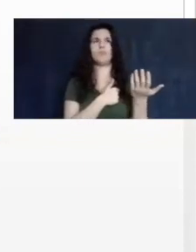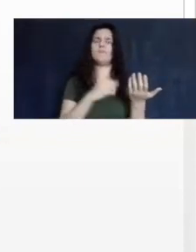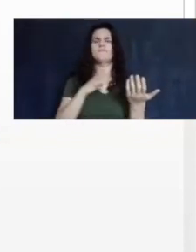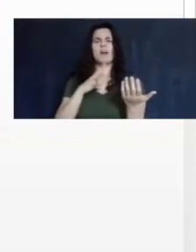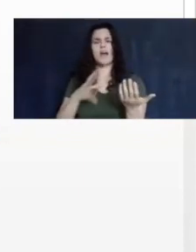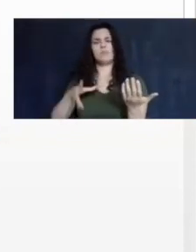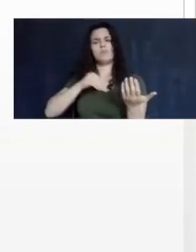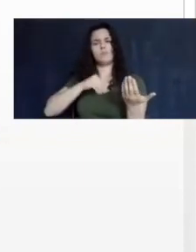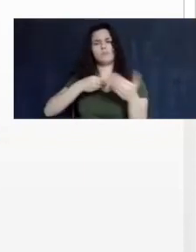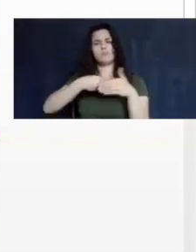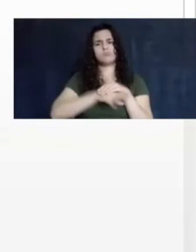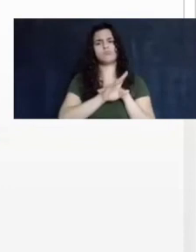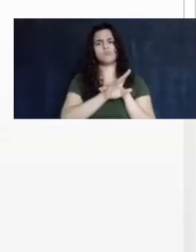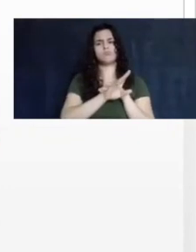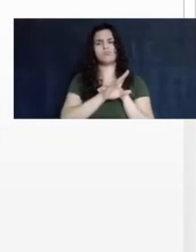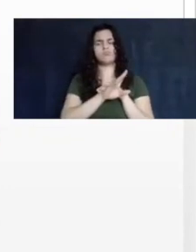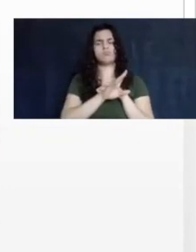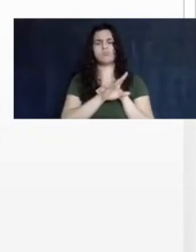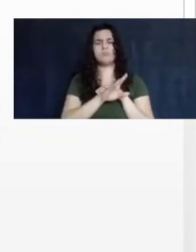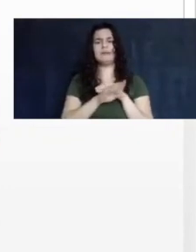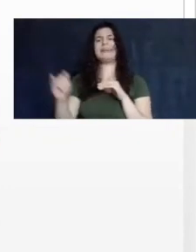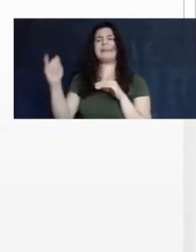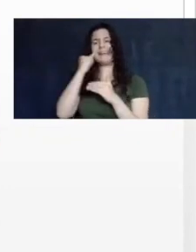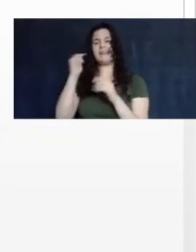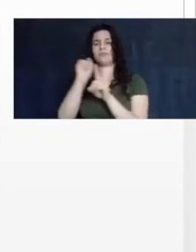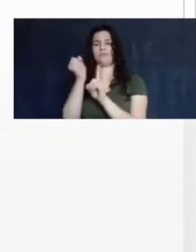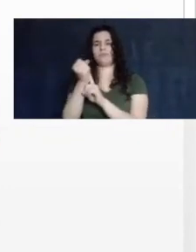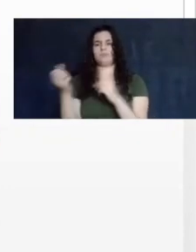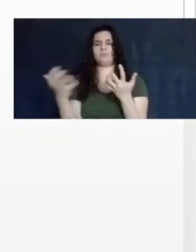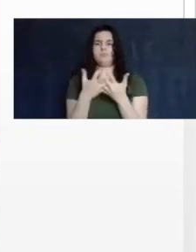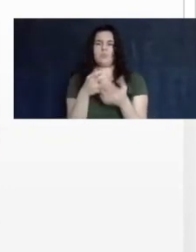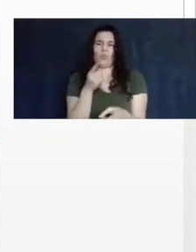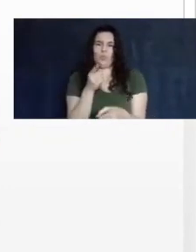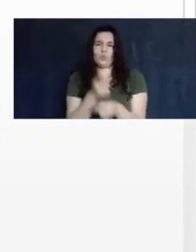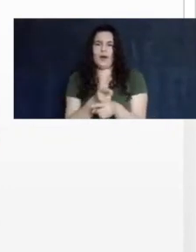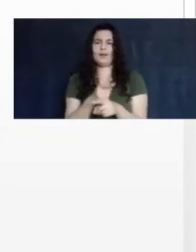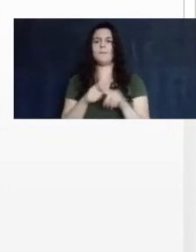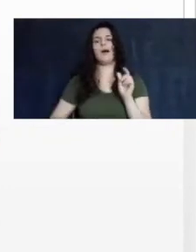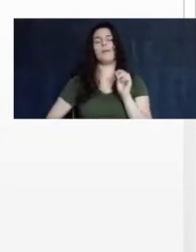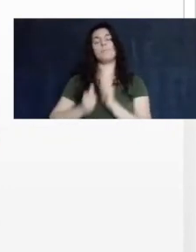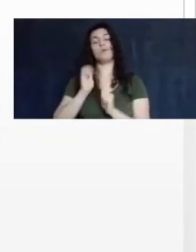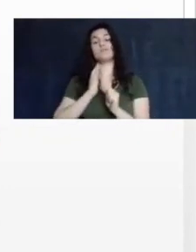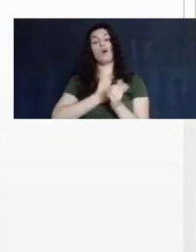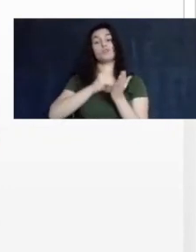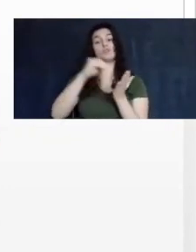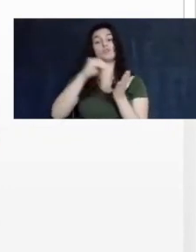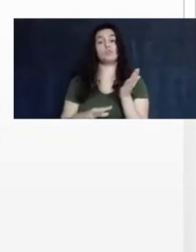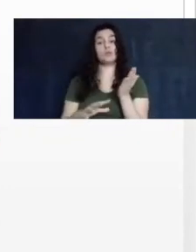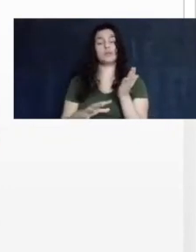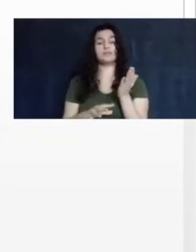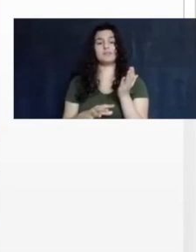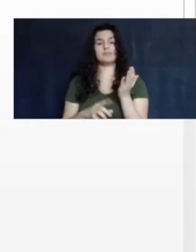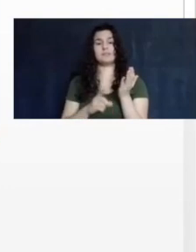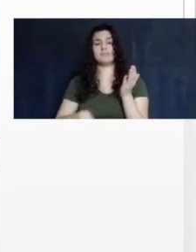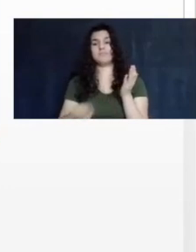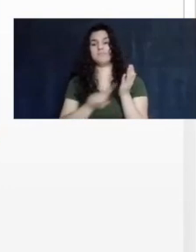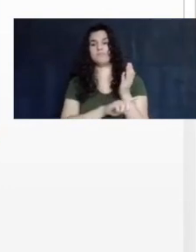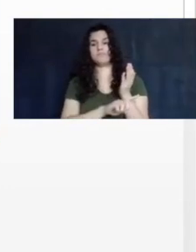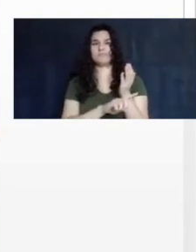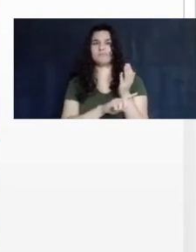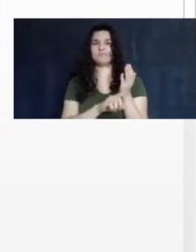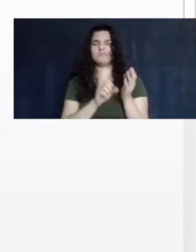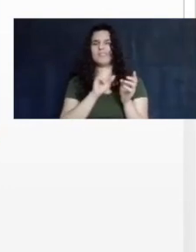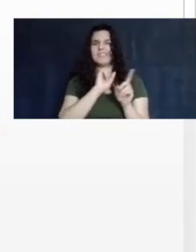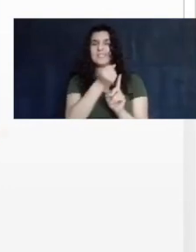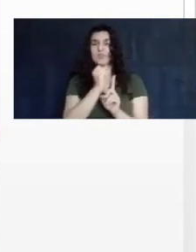students under the right scenarios, but the majority of the students in our program fit those scenarios that I